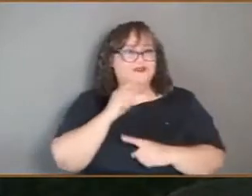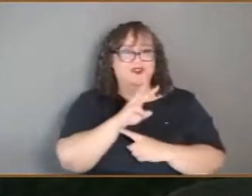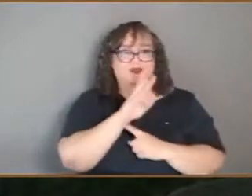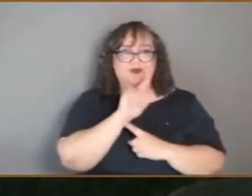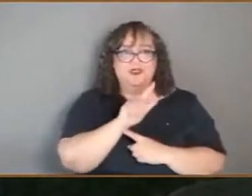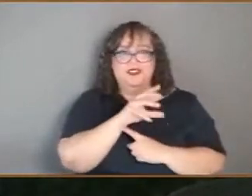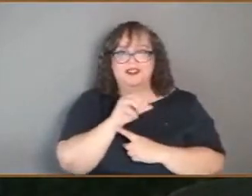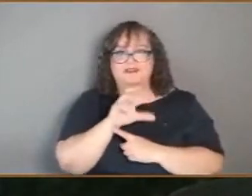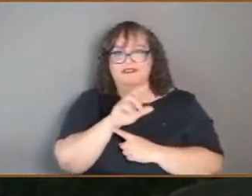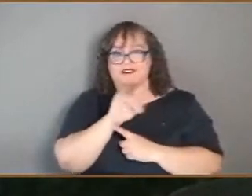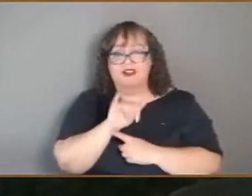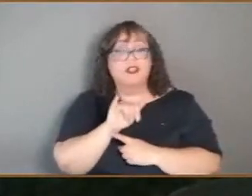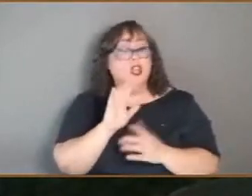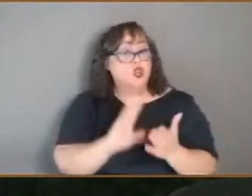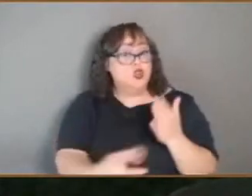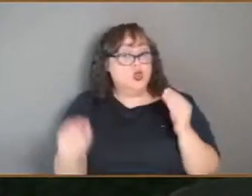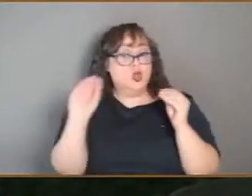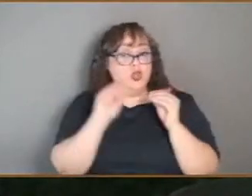go to